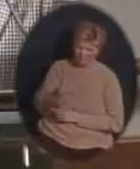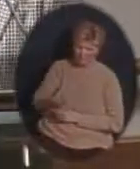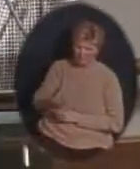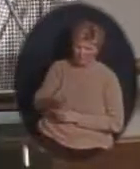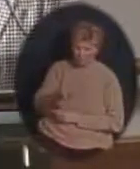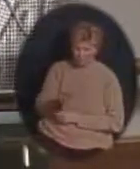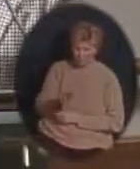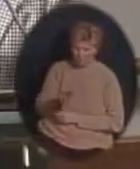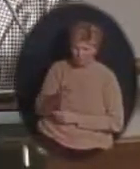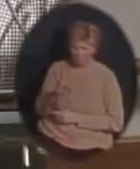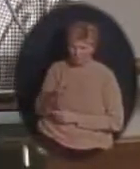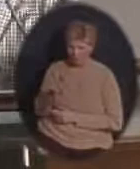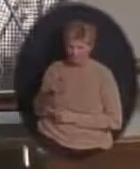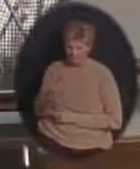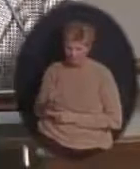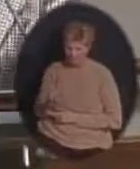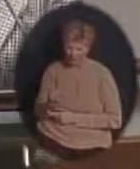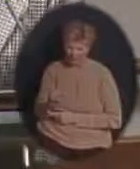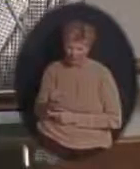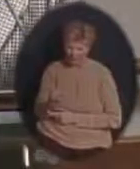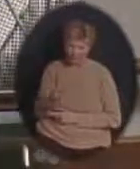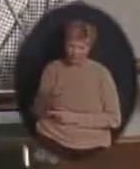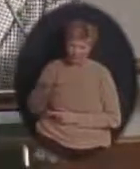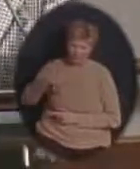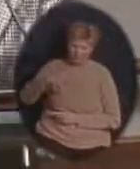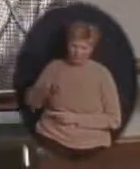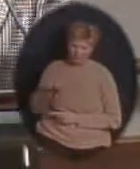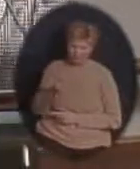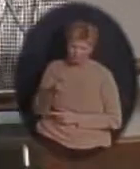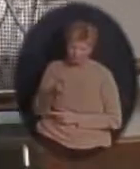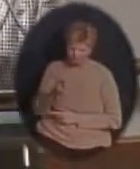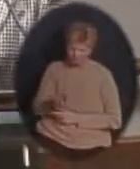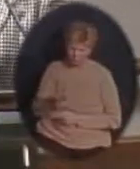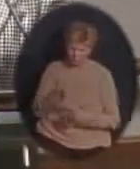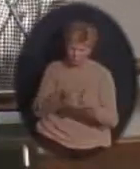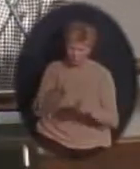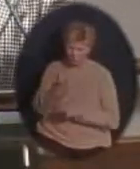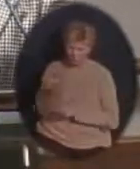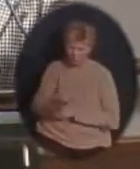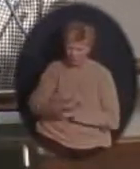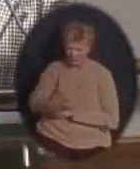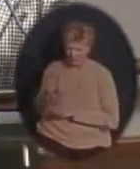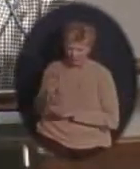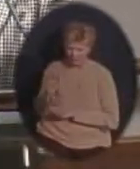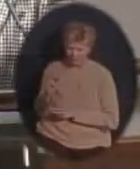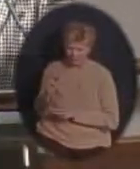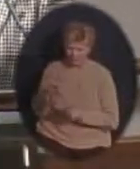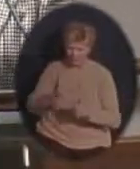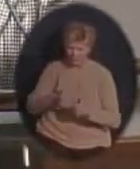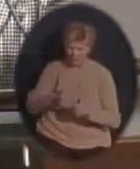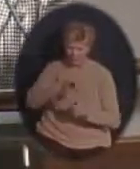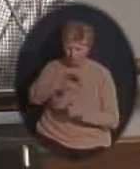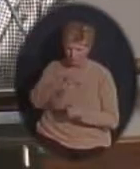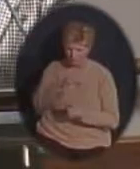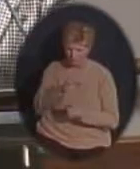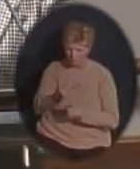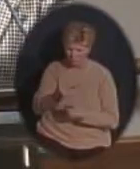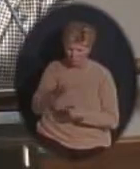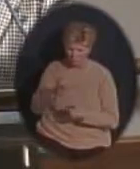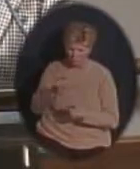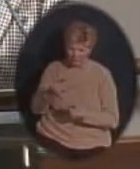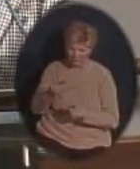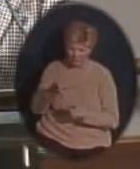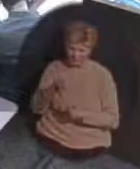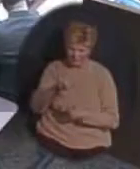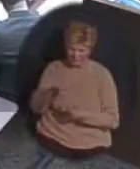Cody Pate, Atena Kamali, and Spencer Espen from Olathe North, Elizabeth Beach, Joel Martinez, Will Rath, and Katie